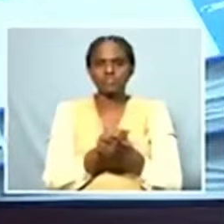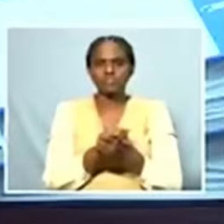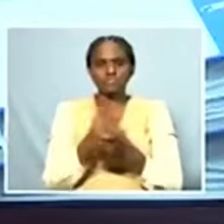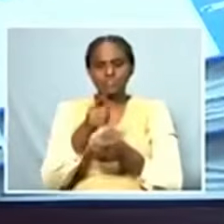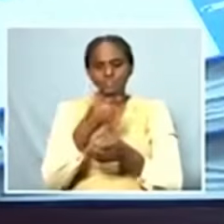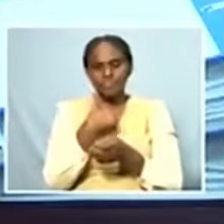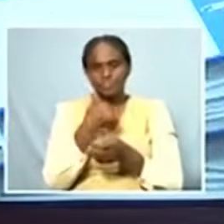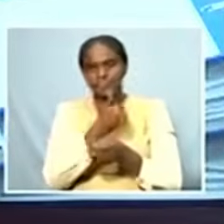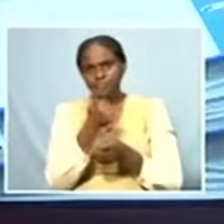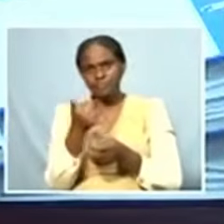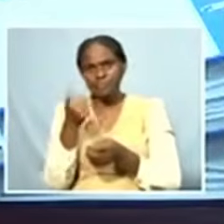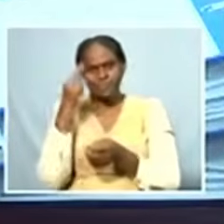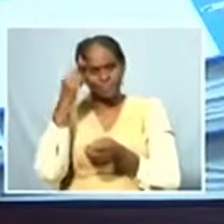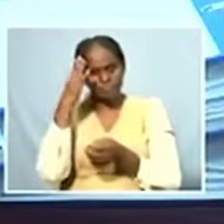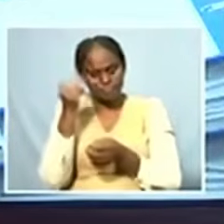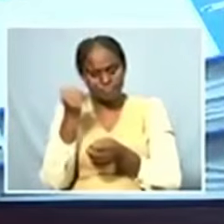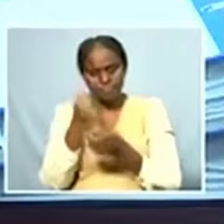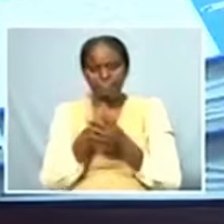any reason?